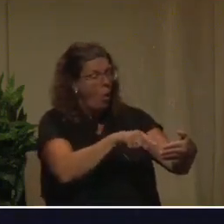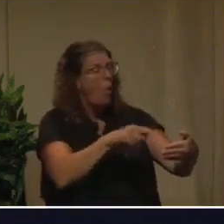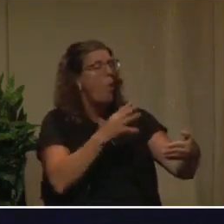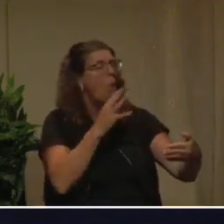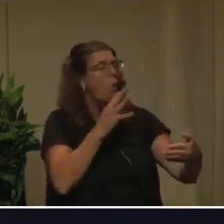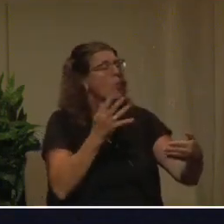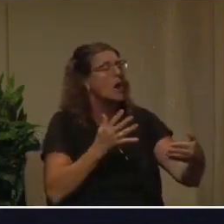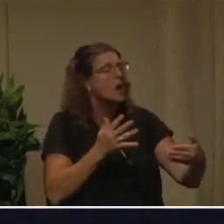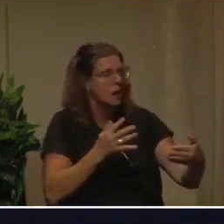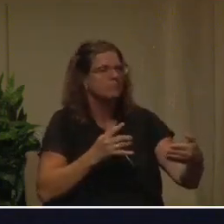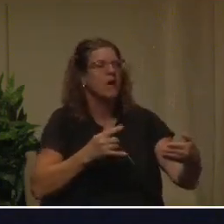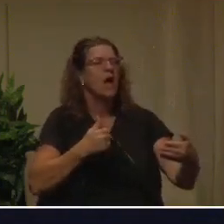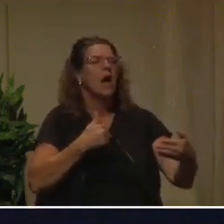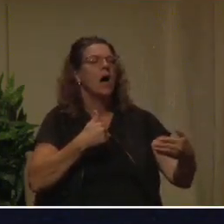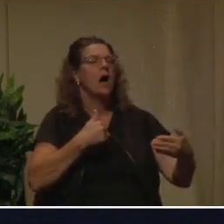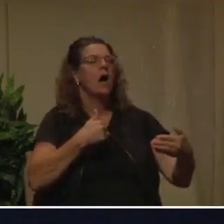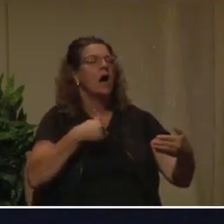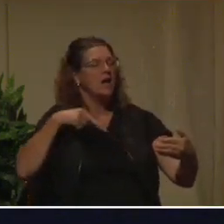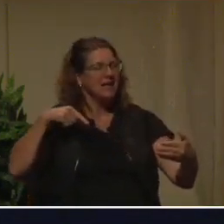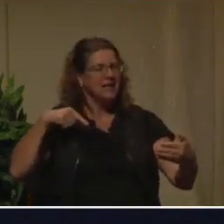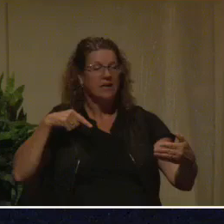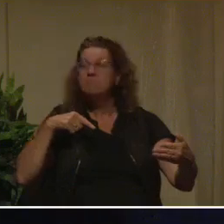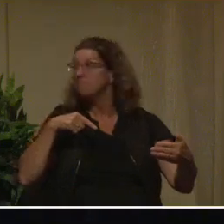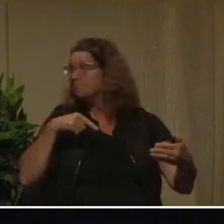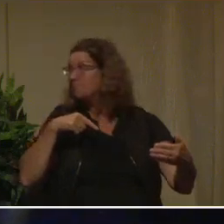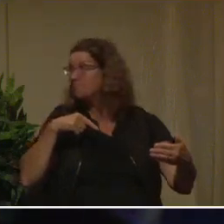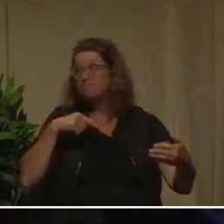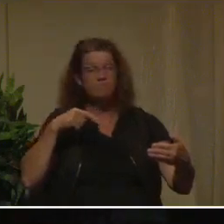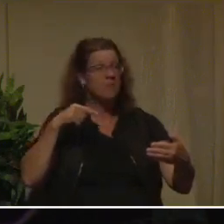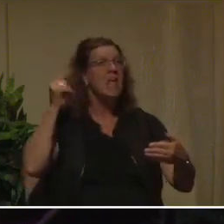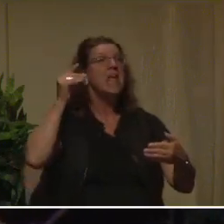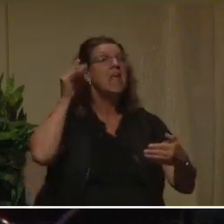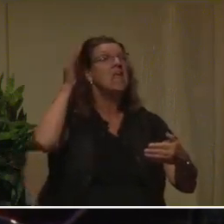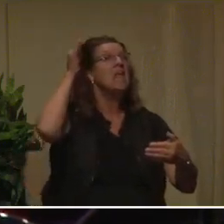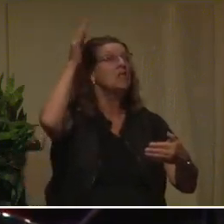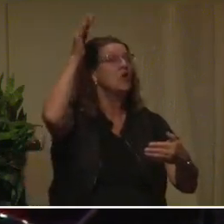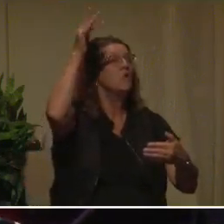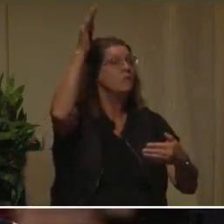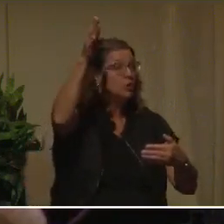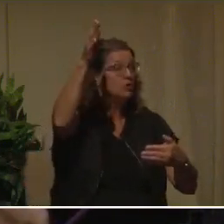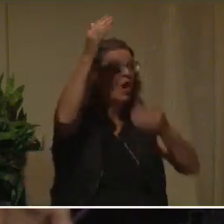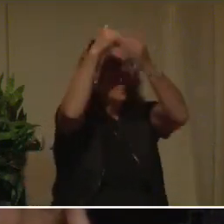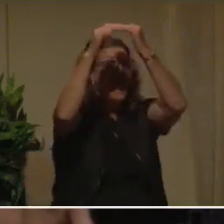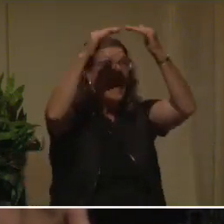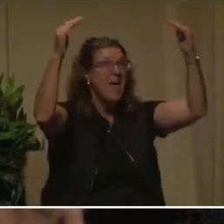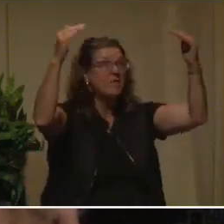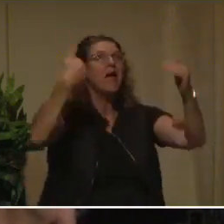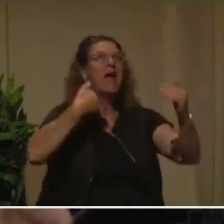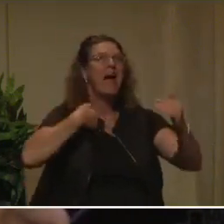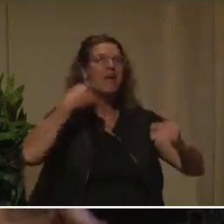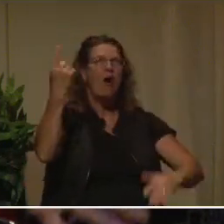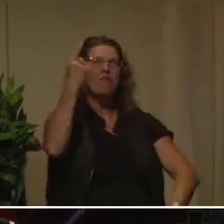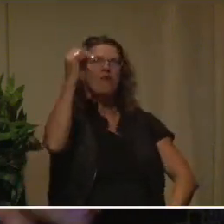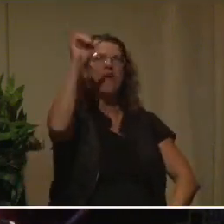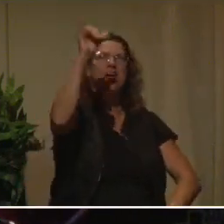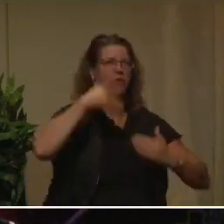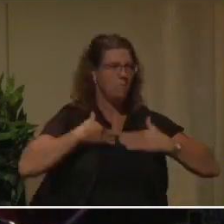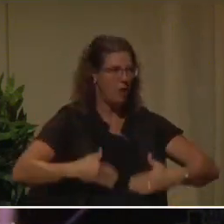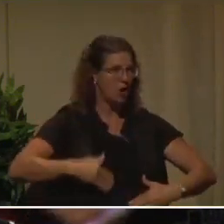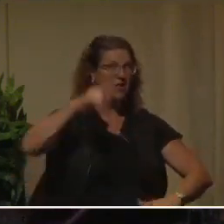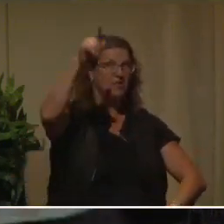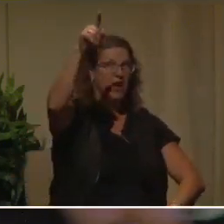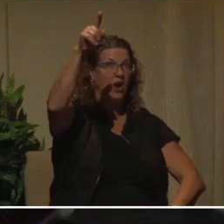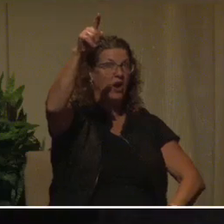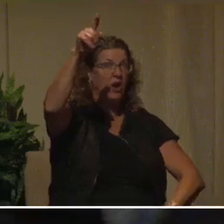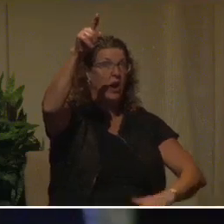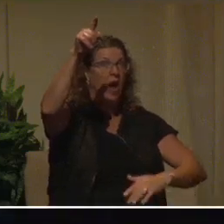saying this, I believe, that this over here in the future, we will be clothed with this eternal body, and as long as we are not,